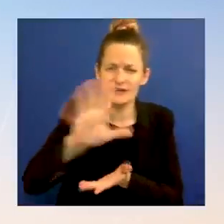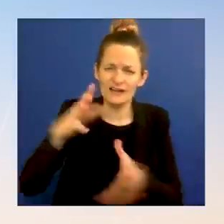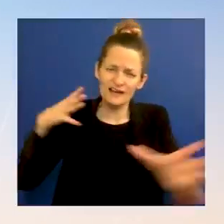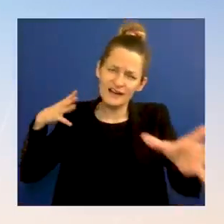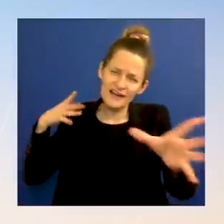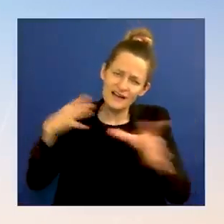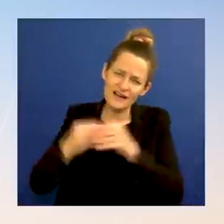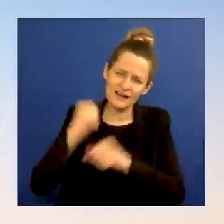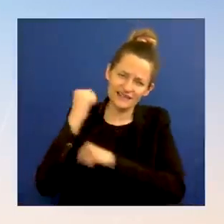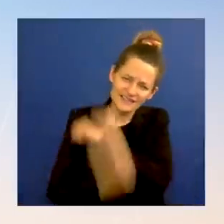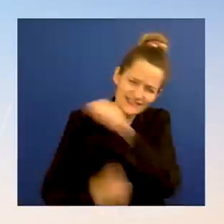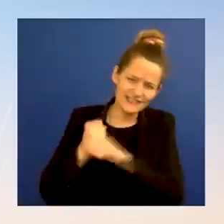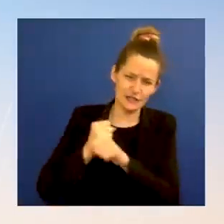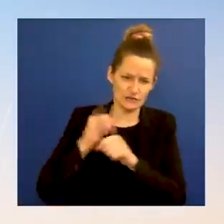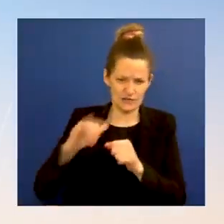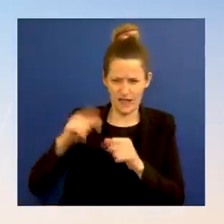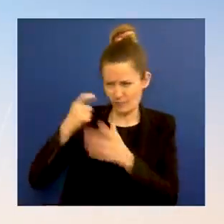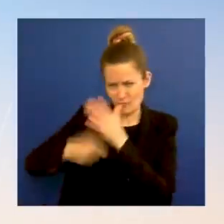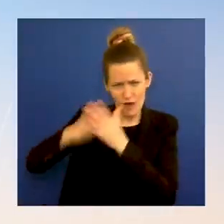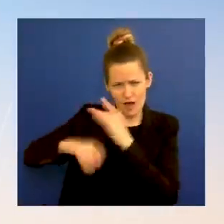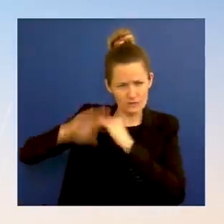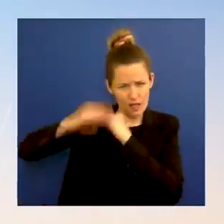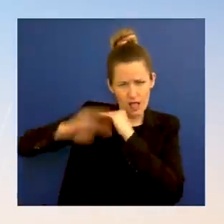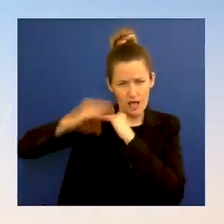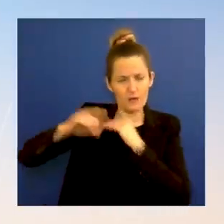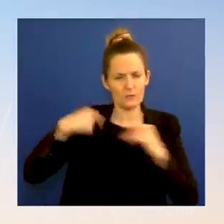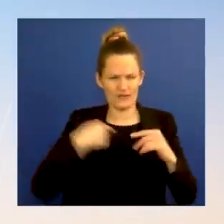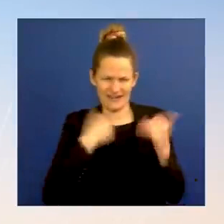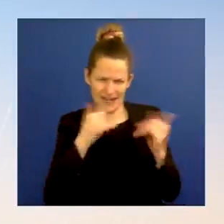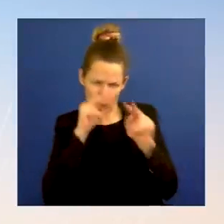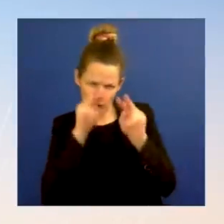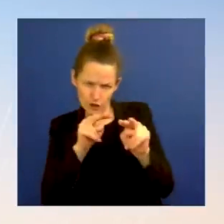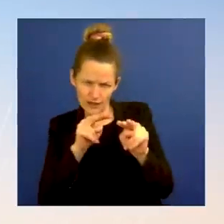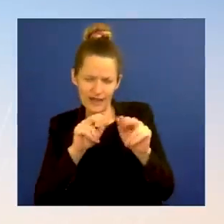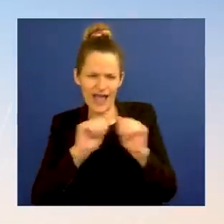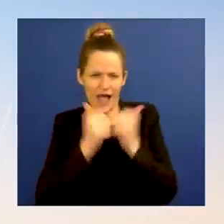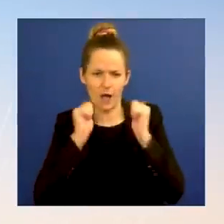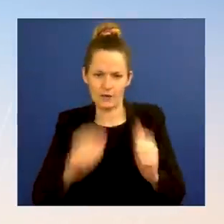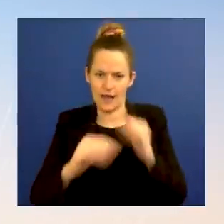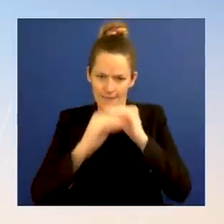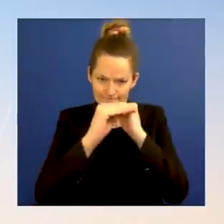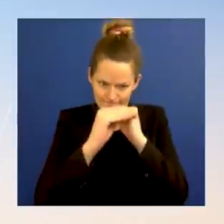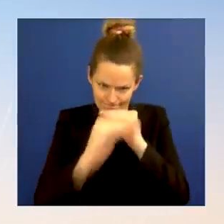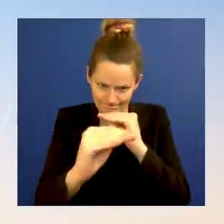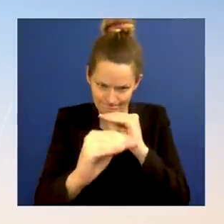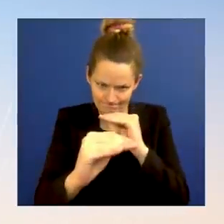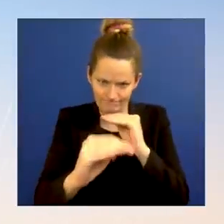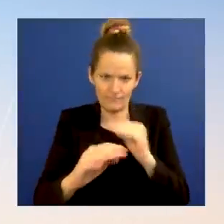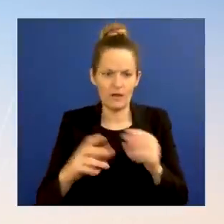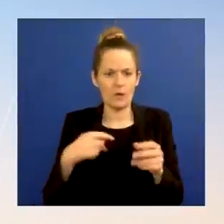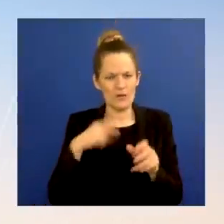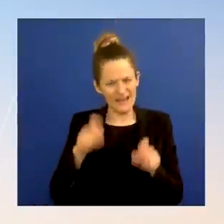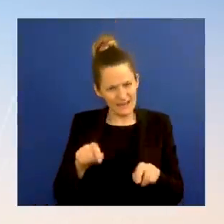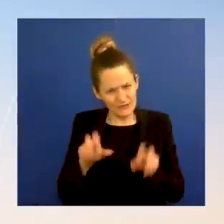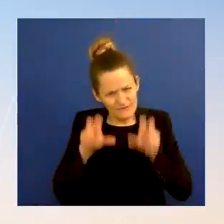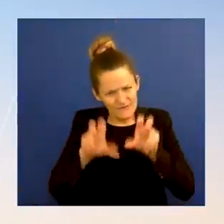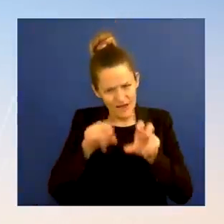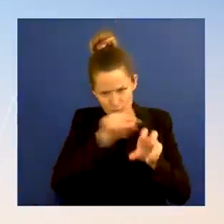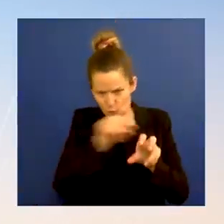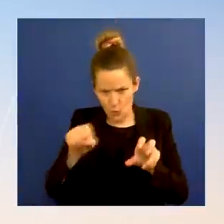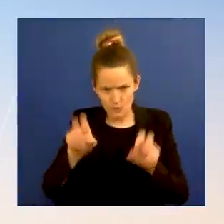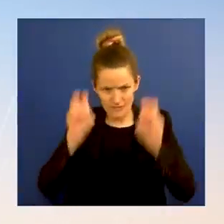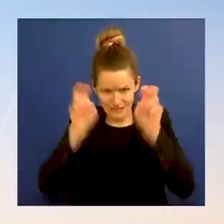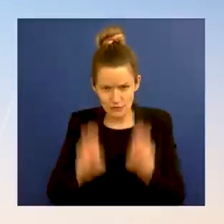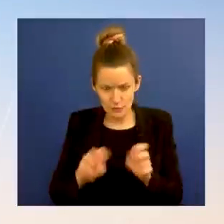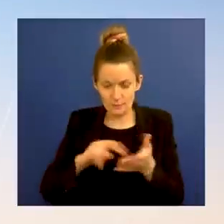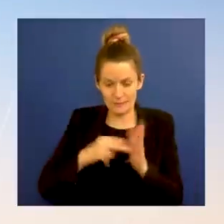is focused on that kind of economic investments, which are premised on increasing our economic capacity, which is the kind of sustainable economic growth